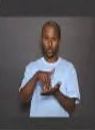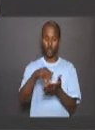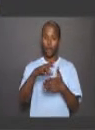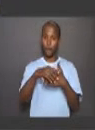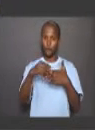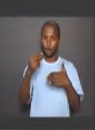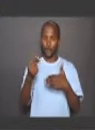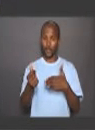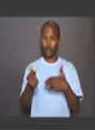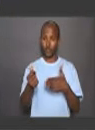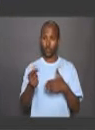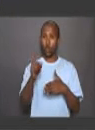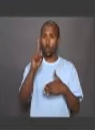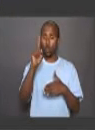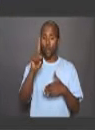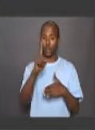630,000 bir is